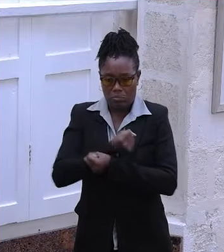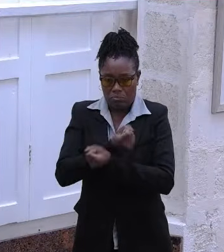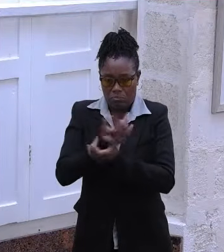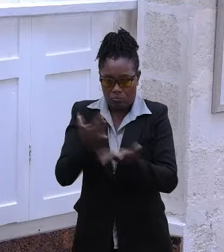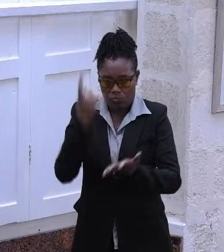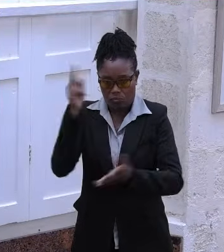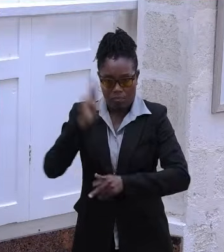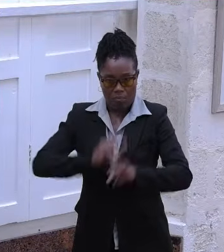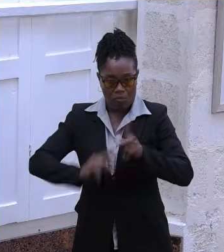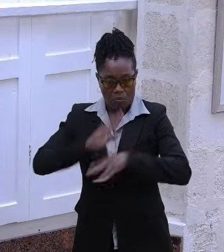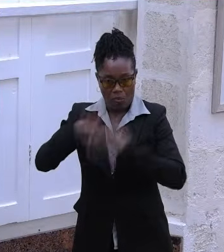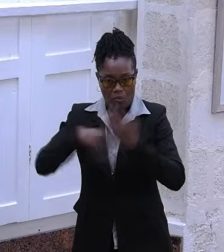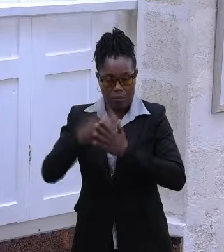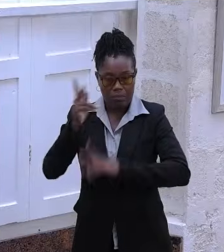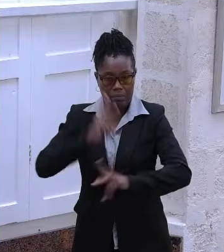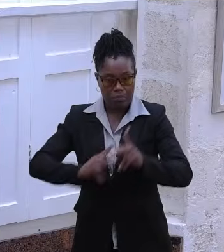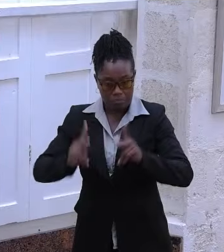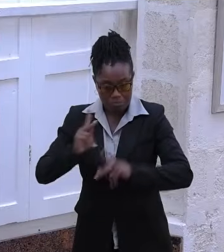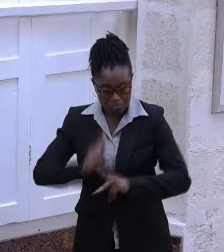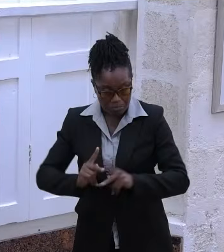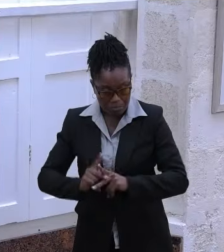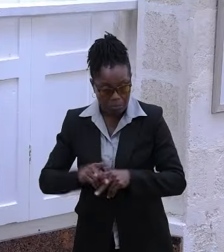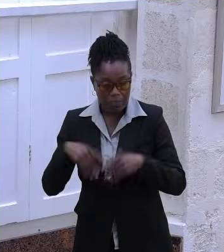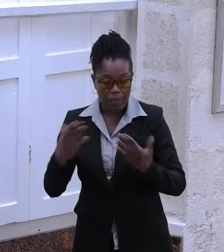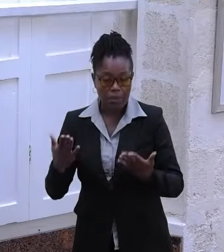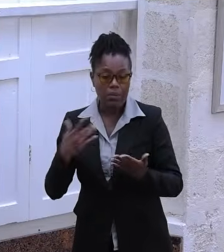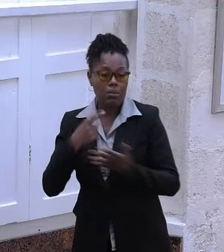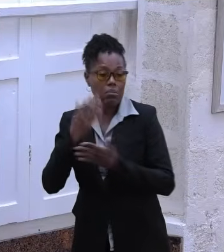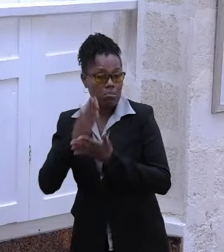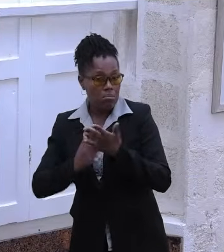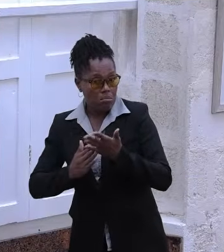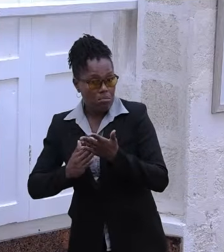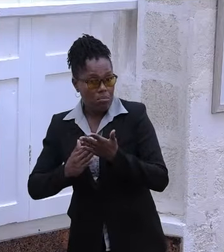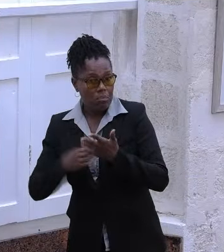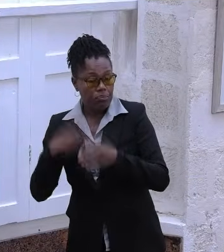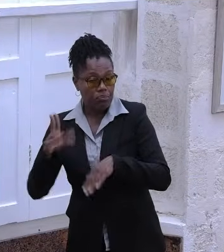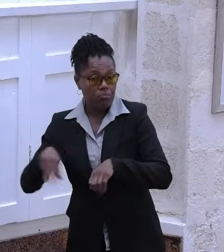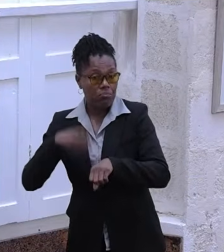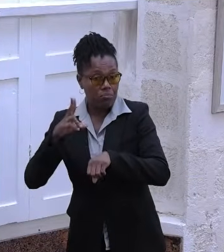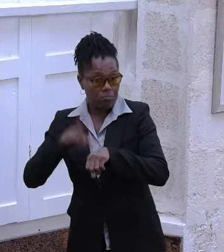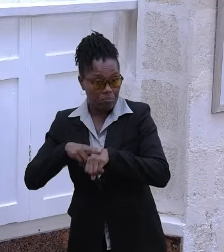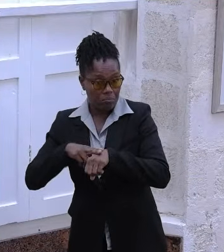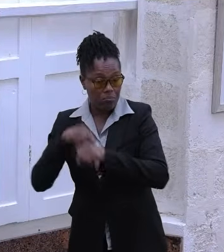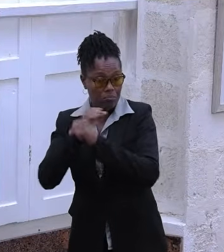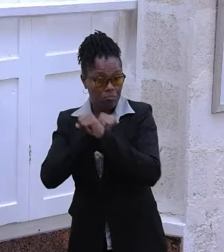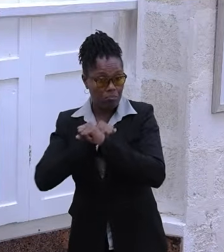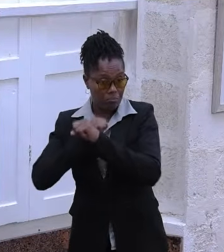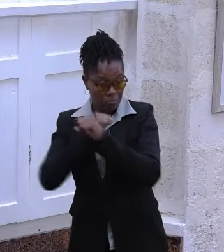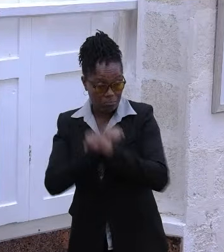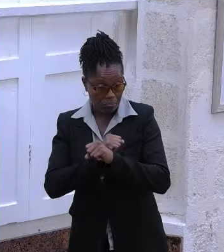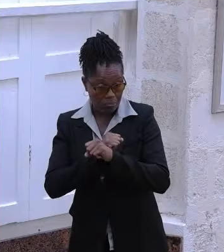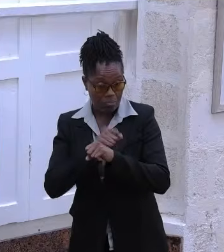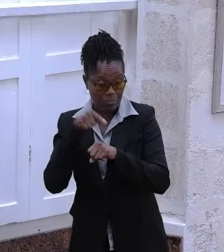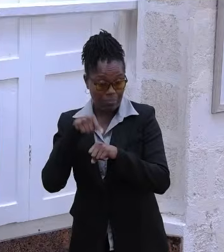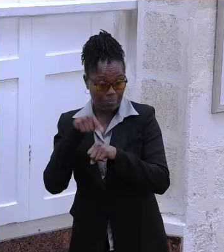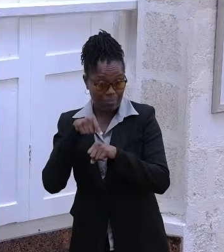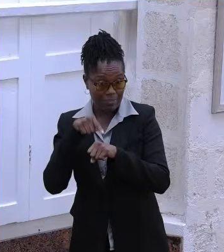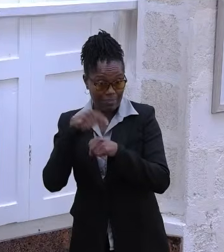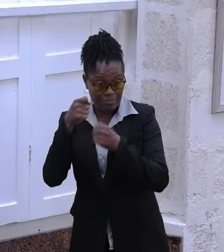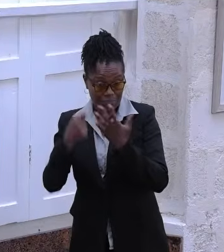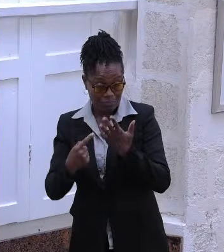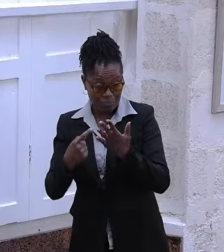public on matters of national security. Actually, matters of national security are kept within